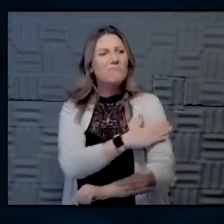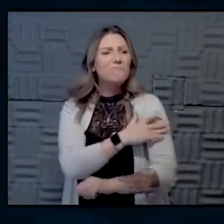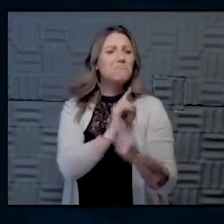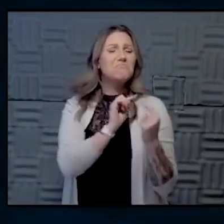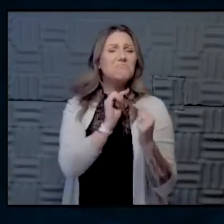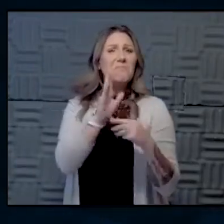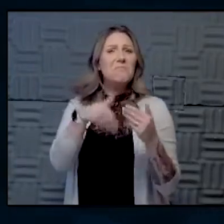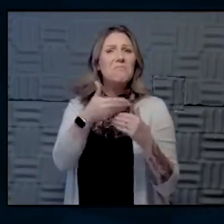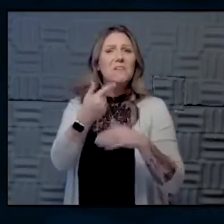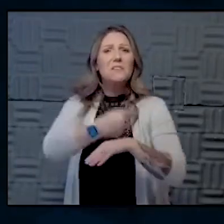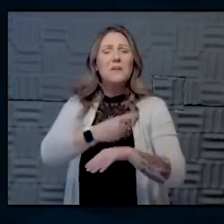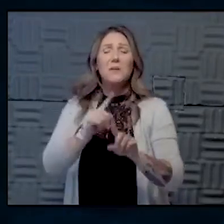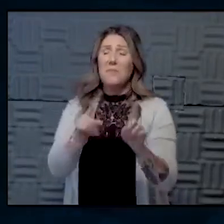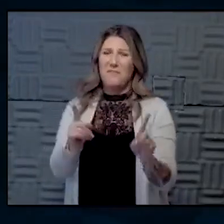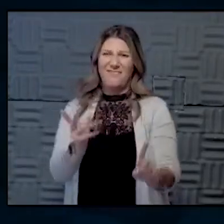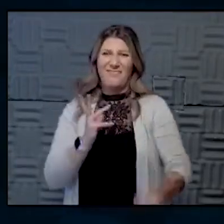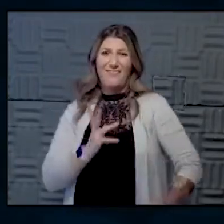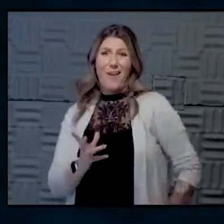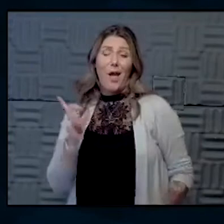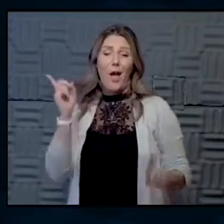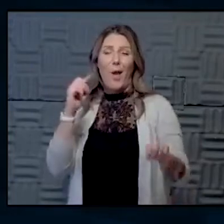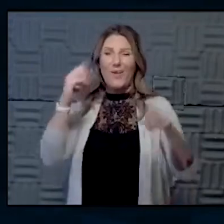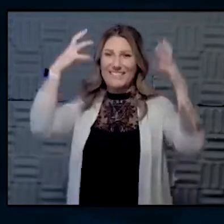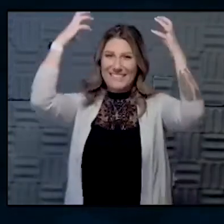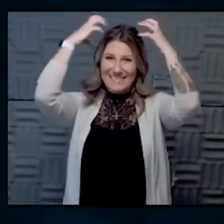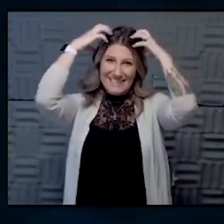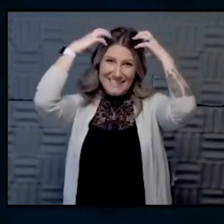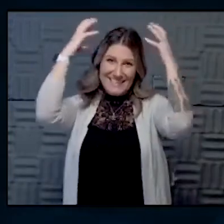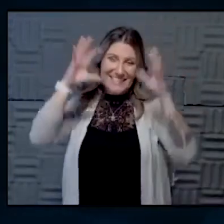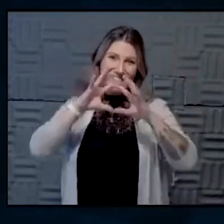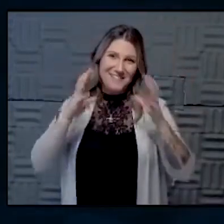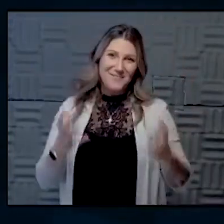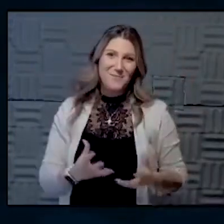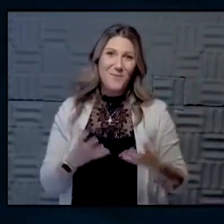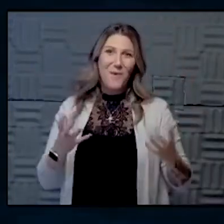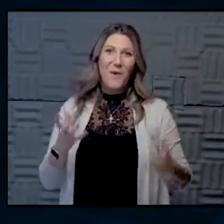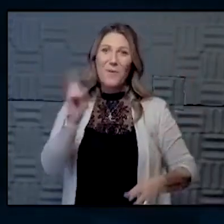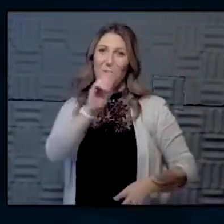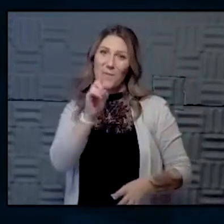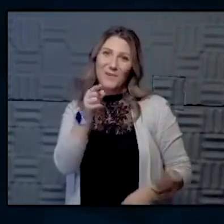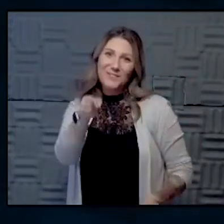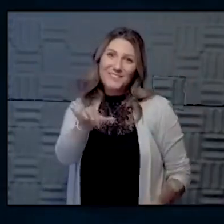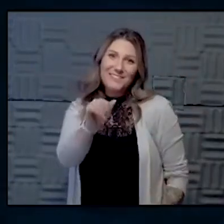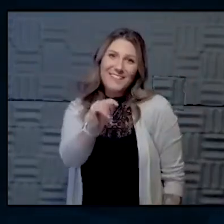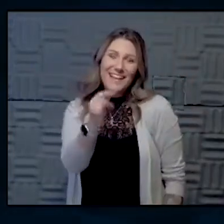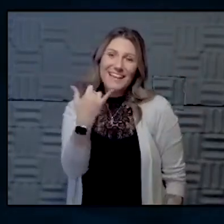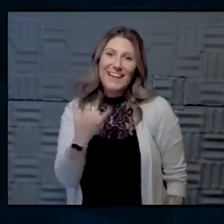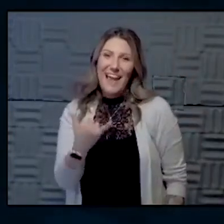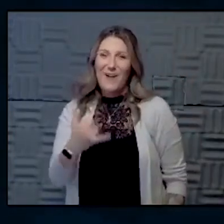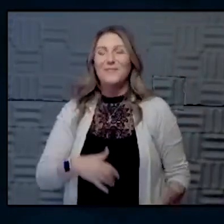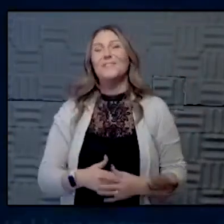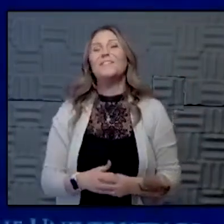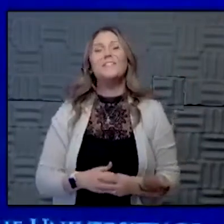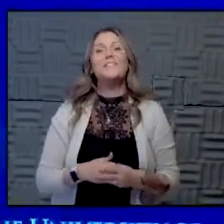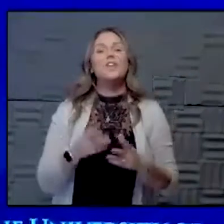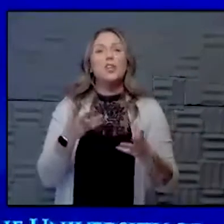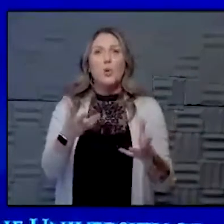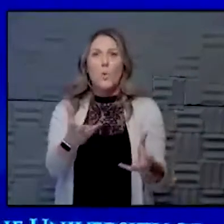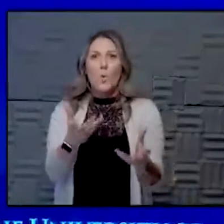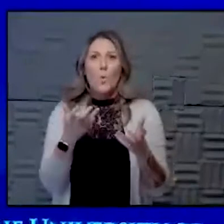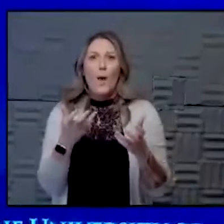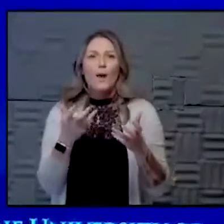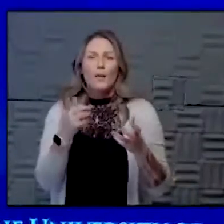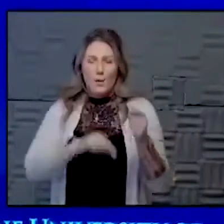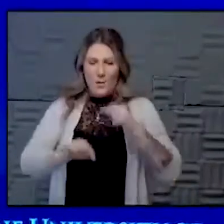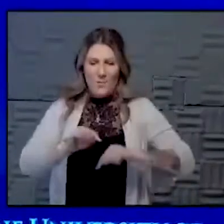that's it. And she felt fine enough to go to Disney World, which is where she is right now. She wanted to get back to